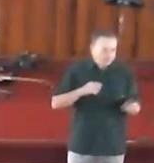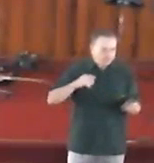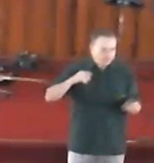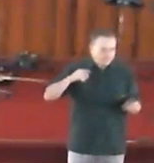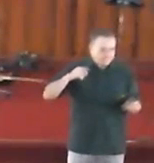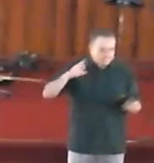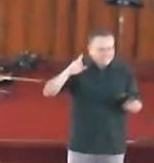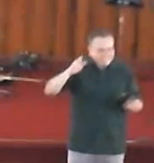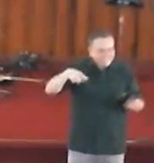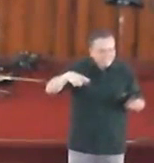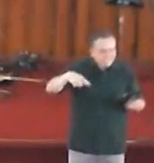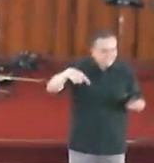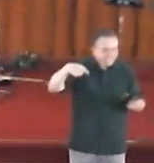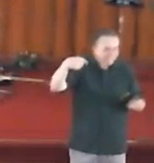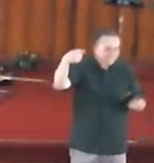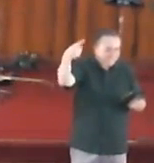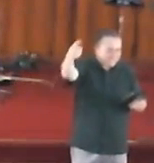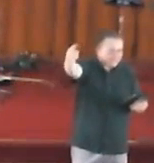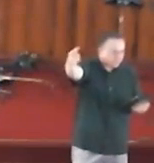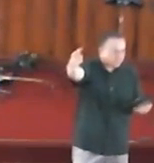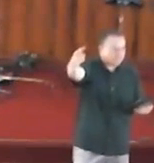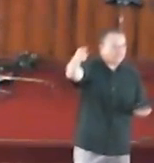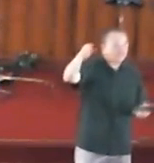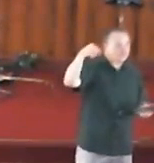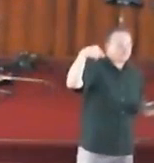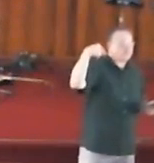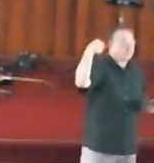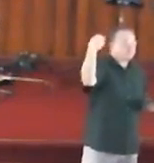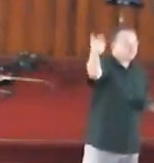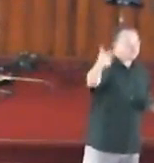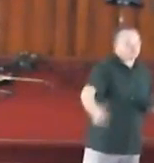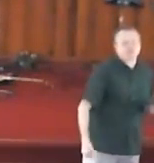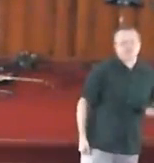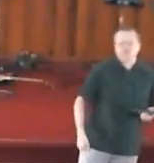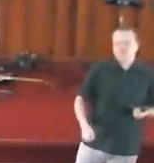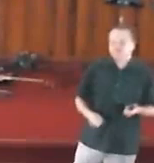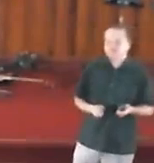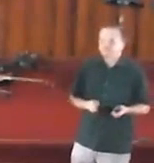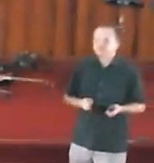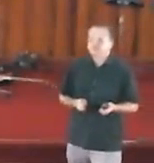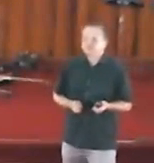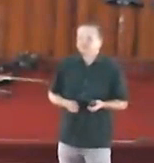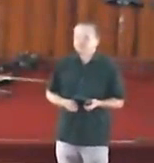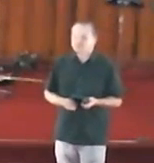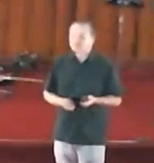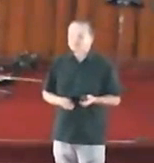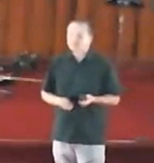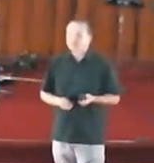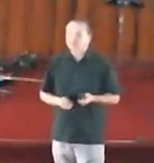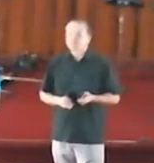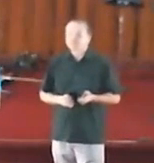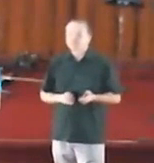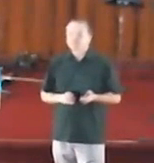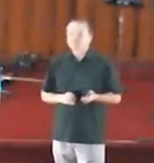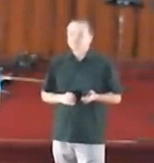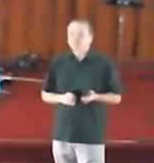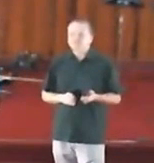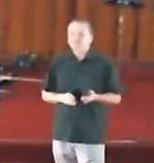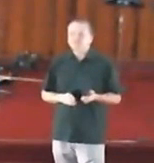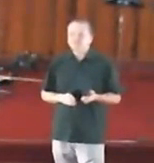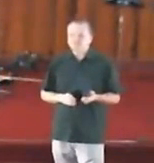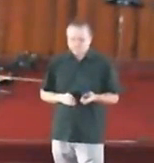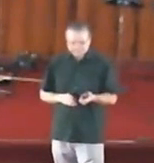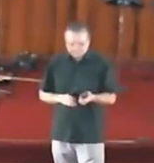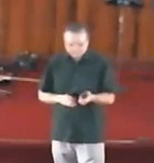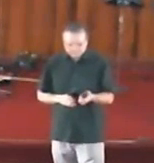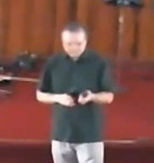pueblo que creyera en el que venía después de él, o sea, Jesús. In verse 4, Paul said, John's baptism